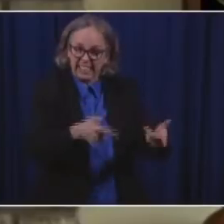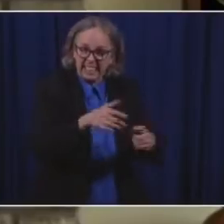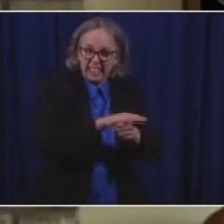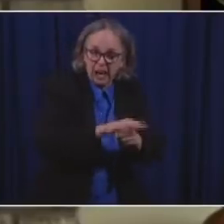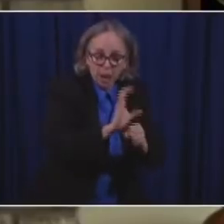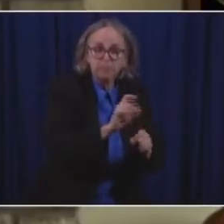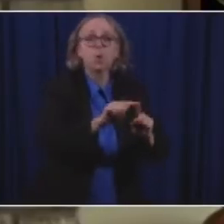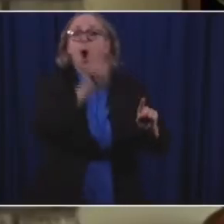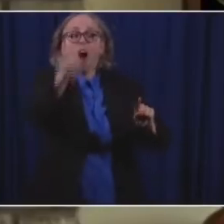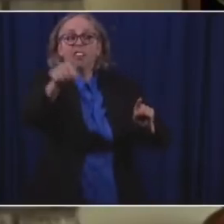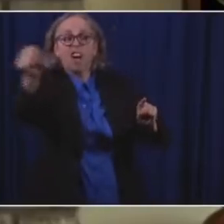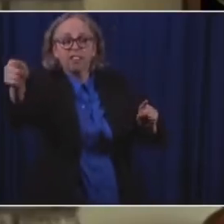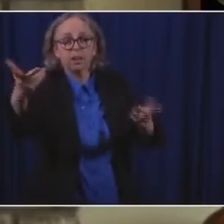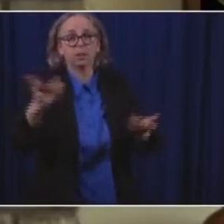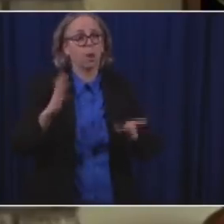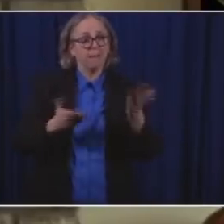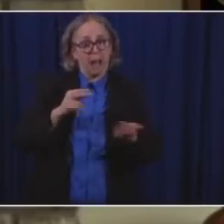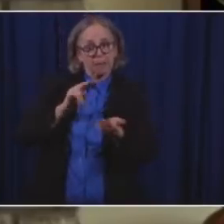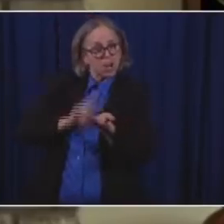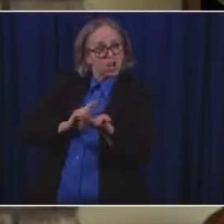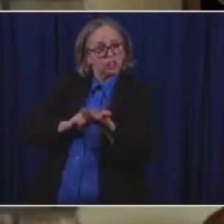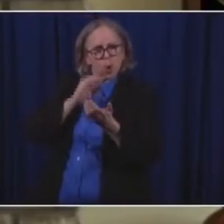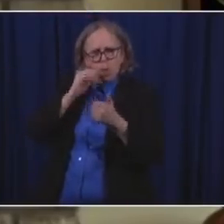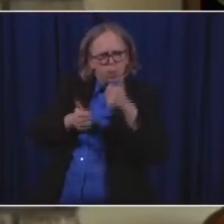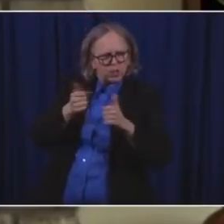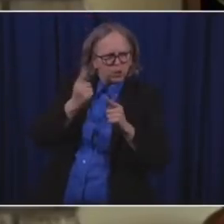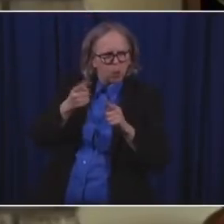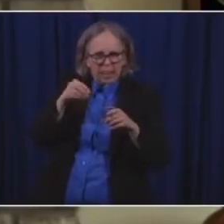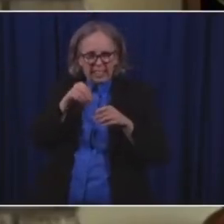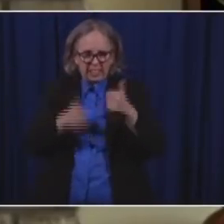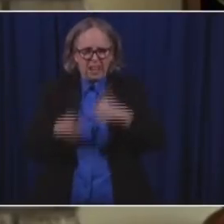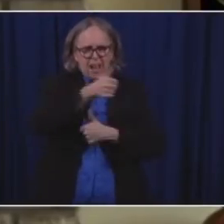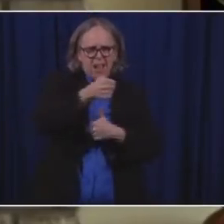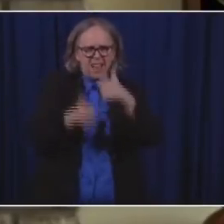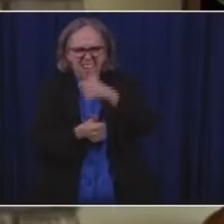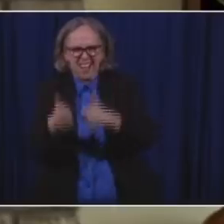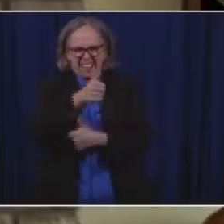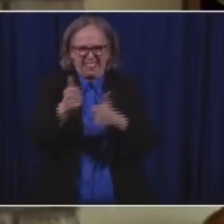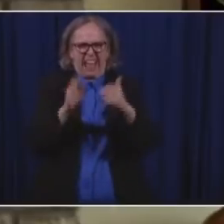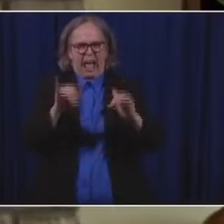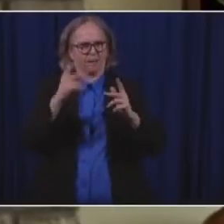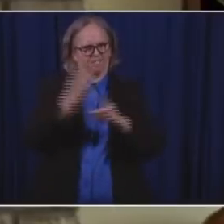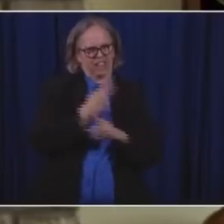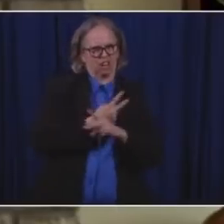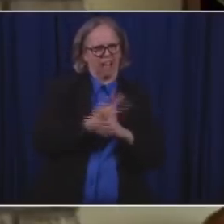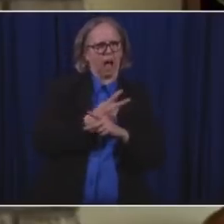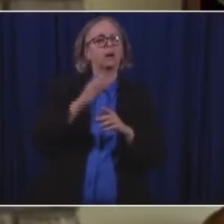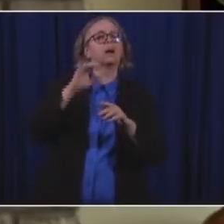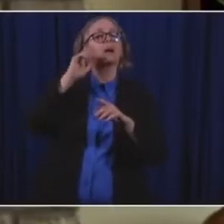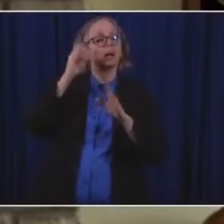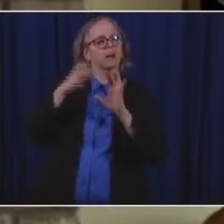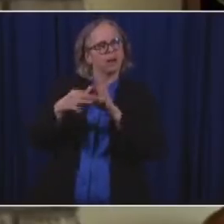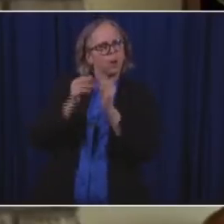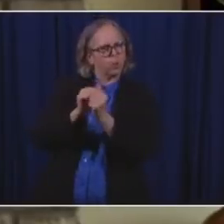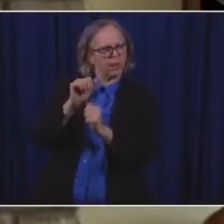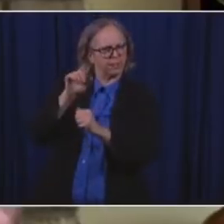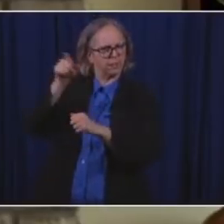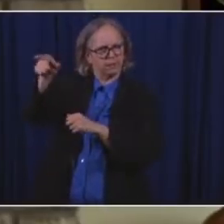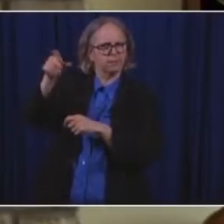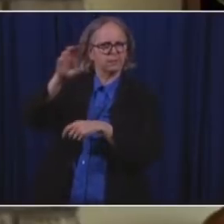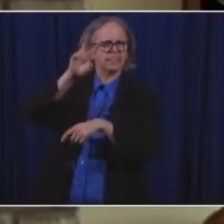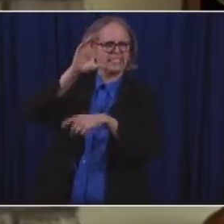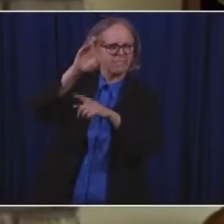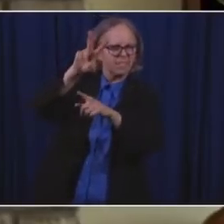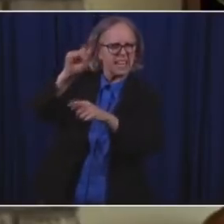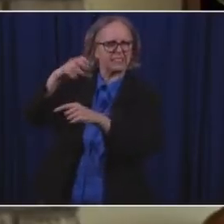nursing homes. But even with that said, we're going to try to get geographical spread. It's not all going to go in